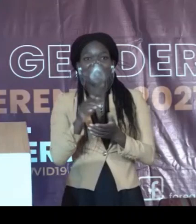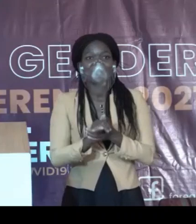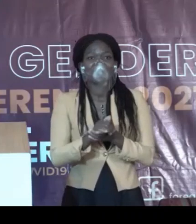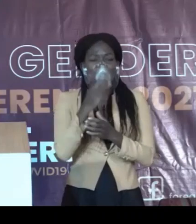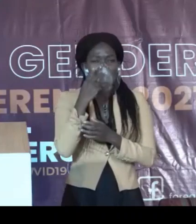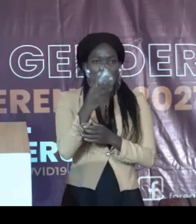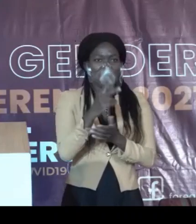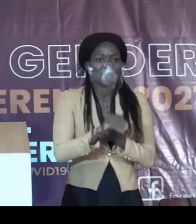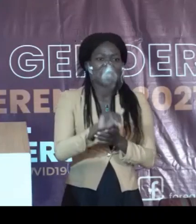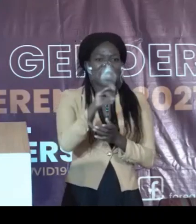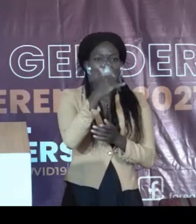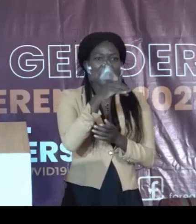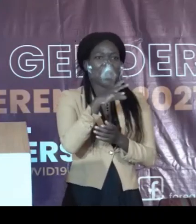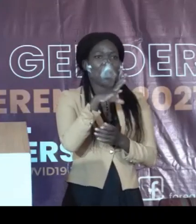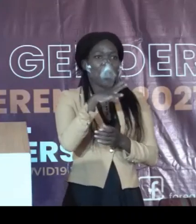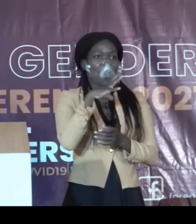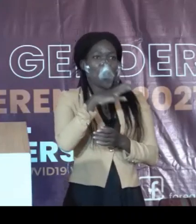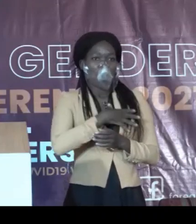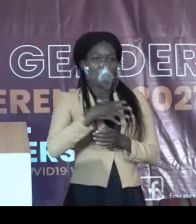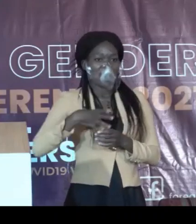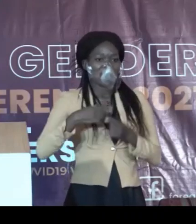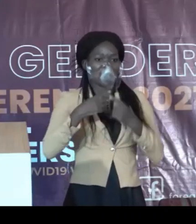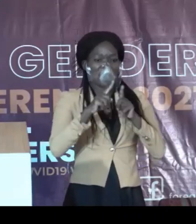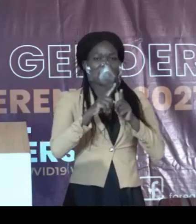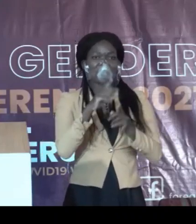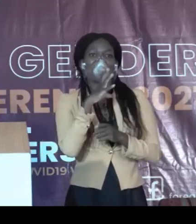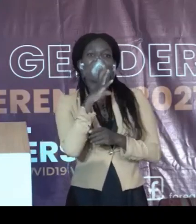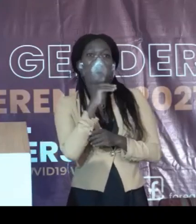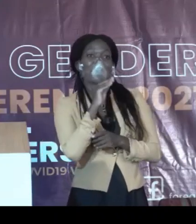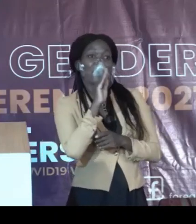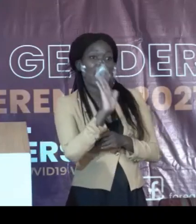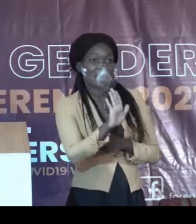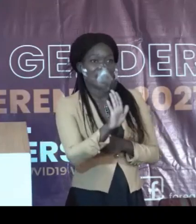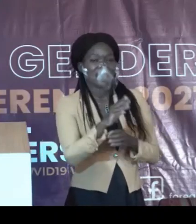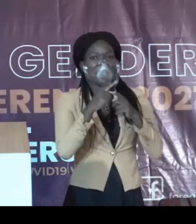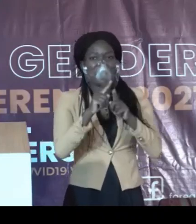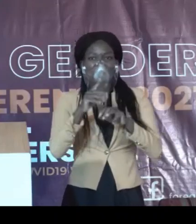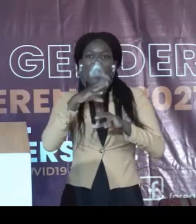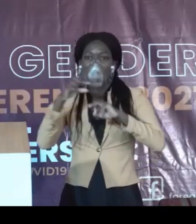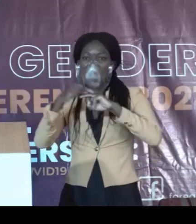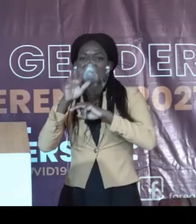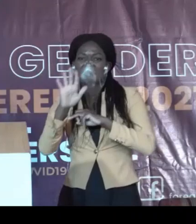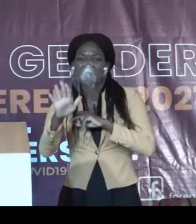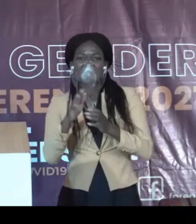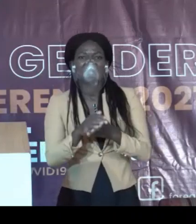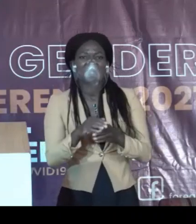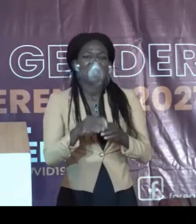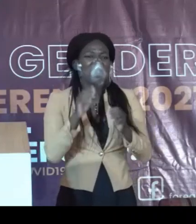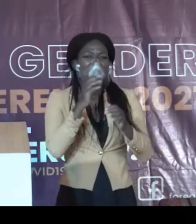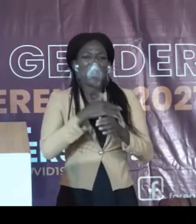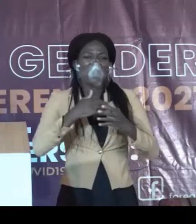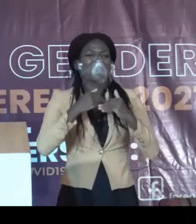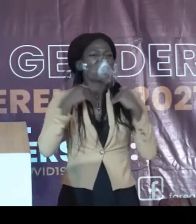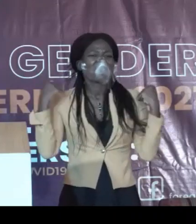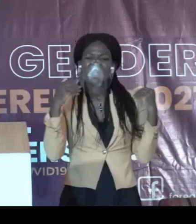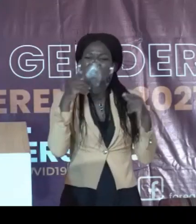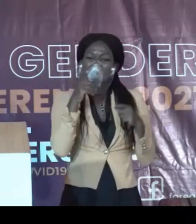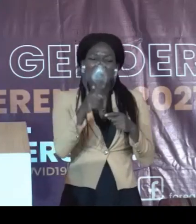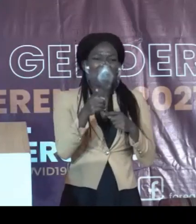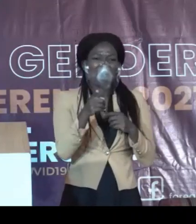and her father or her uncle, or be that a woman and her husband, it's really around what is the tolerance for women's freedom at that fundamental